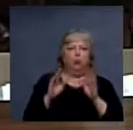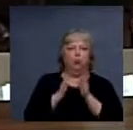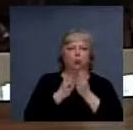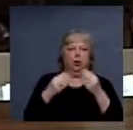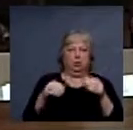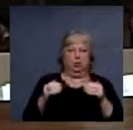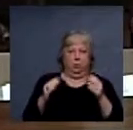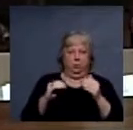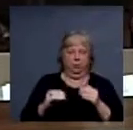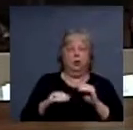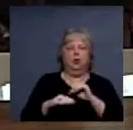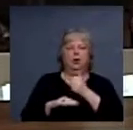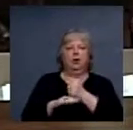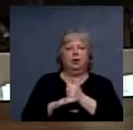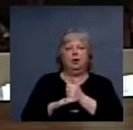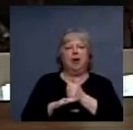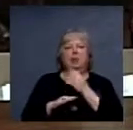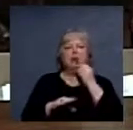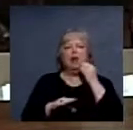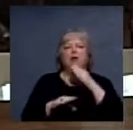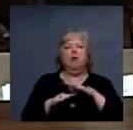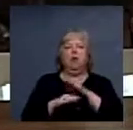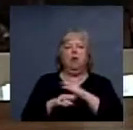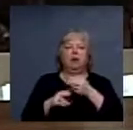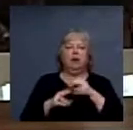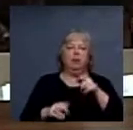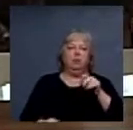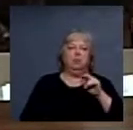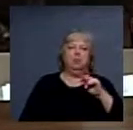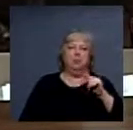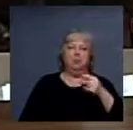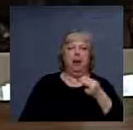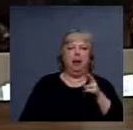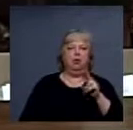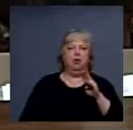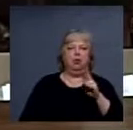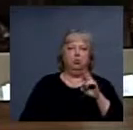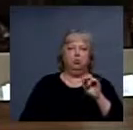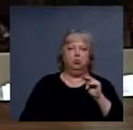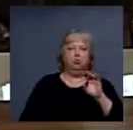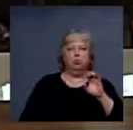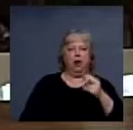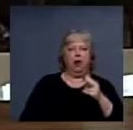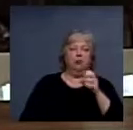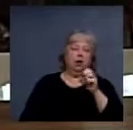planned residential district titled Panther Branch, Lot 2, revised long form PDR, located on the